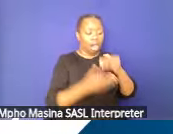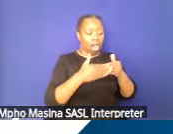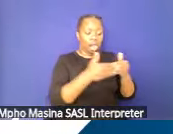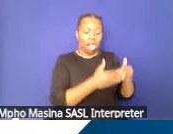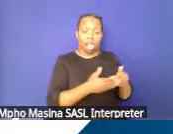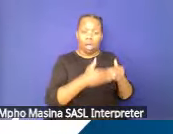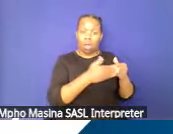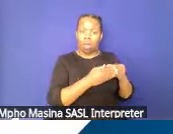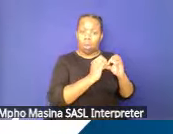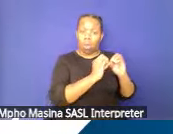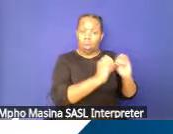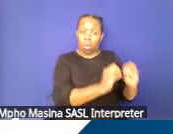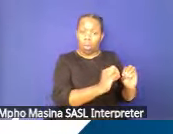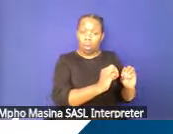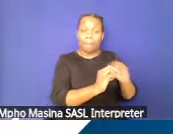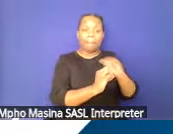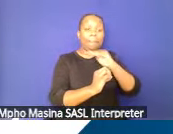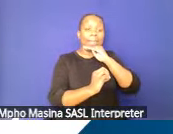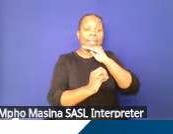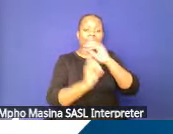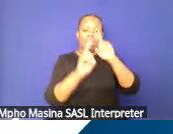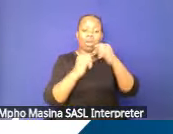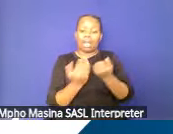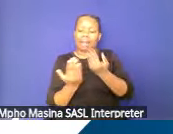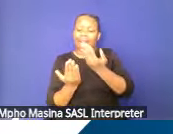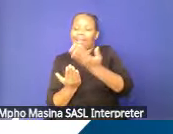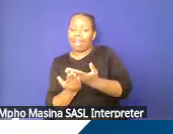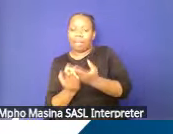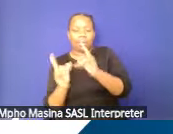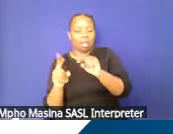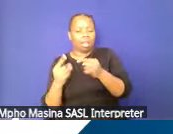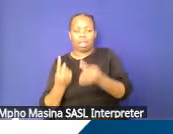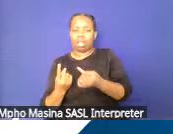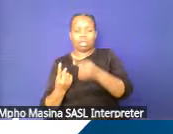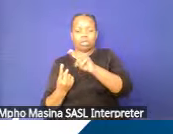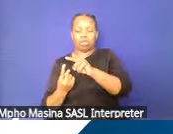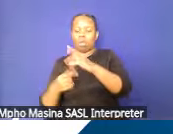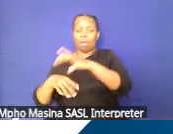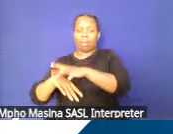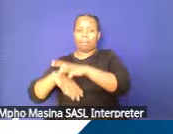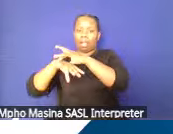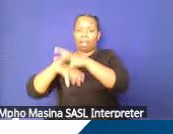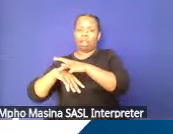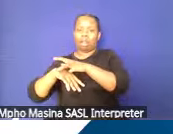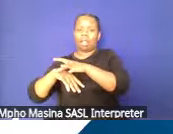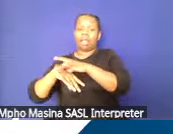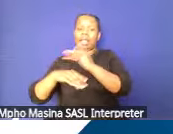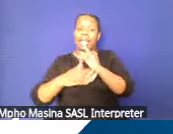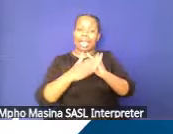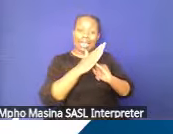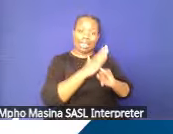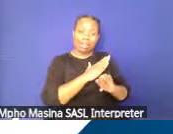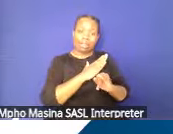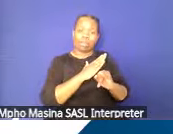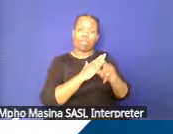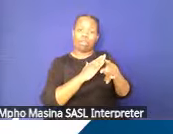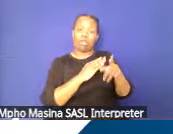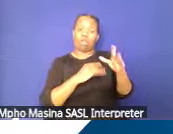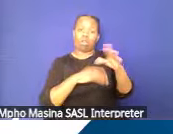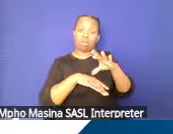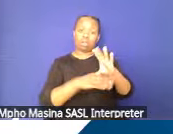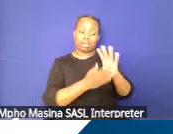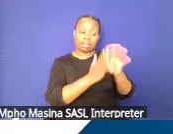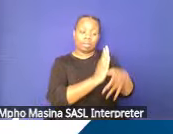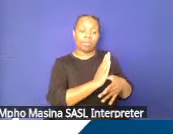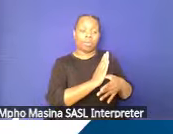grandmother, then you cannot claim her medical expenses. Individuals with a disability and persons who are